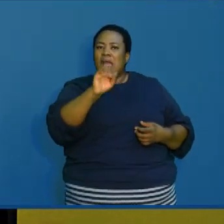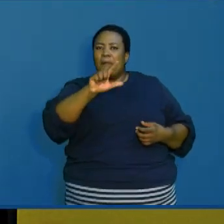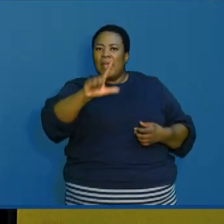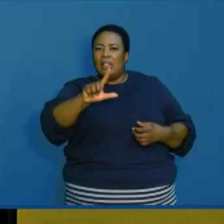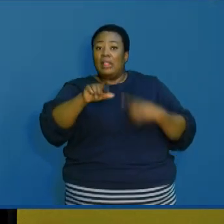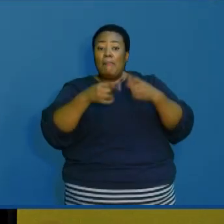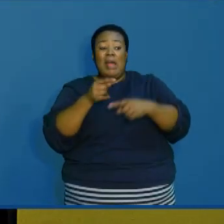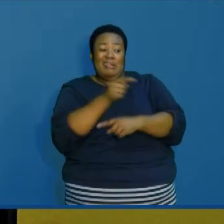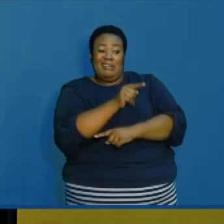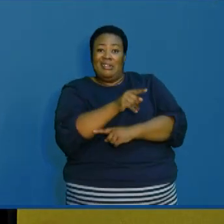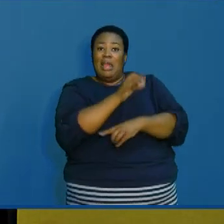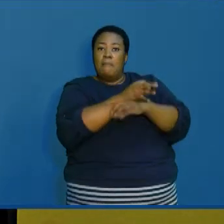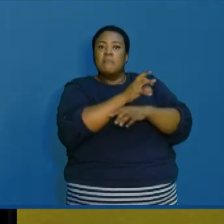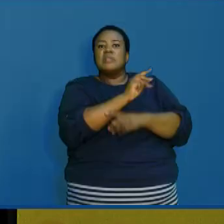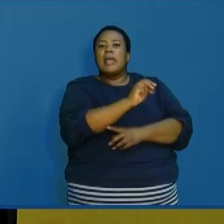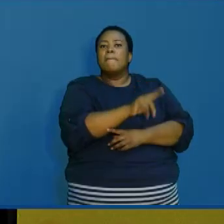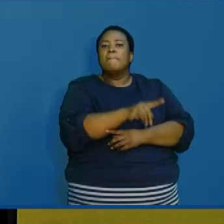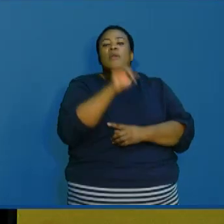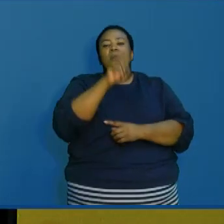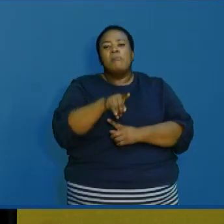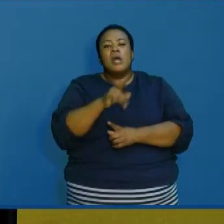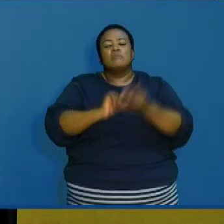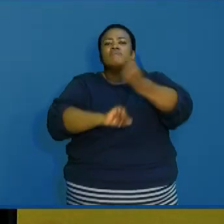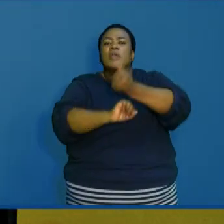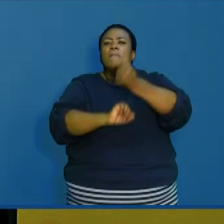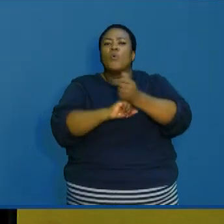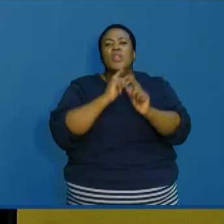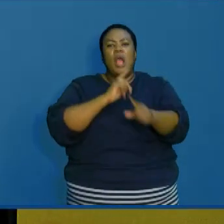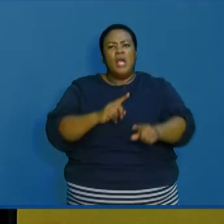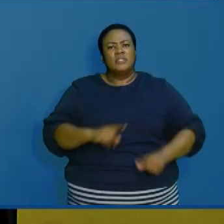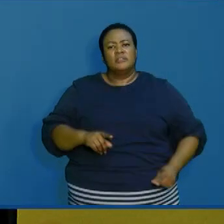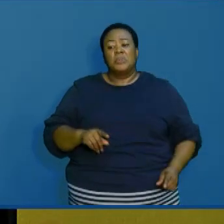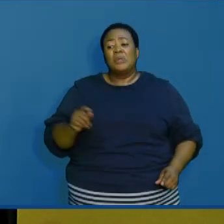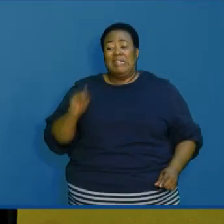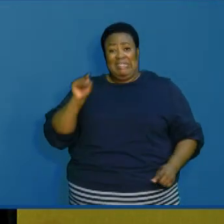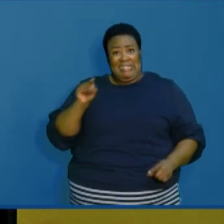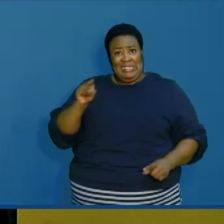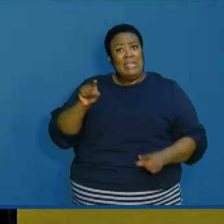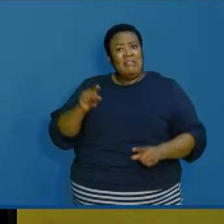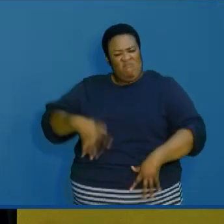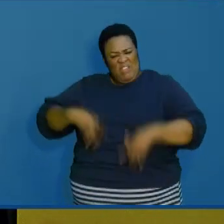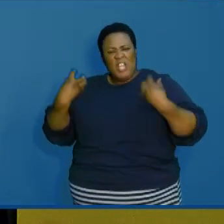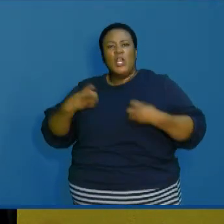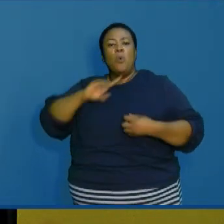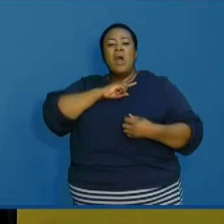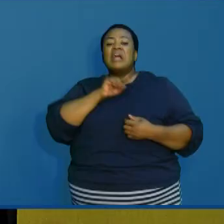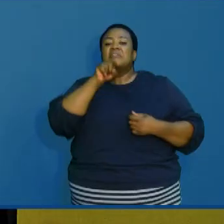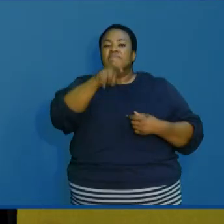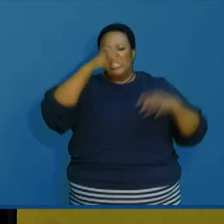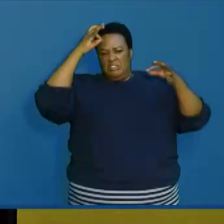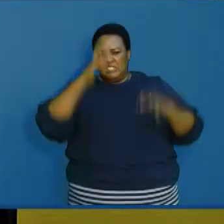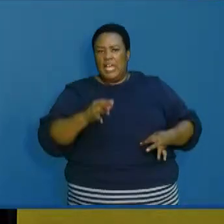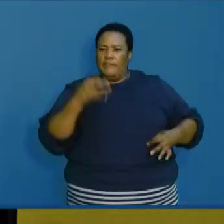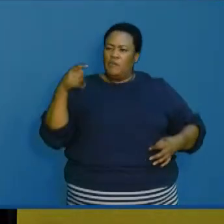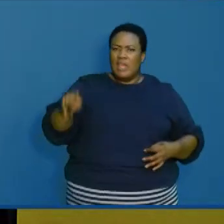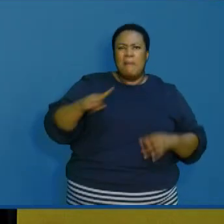You need to substantiate your response and say he's angry because Mr. M makes decisions for